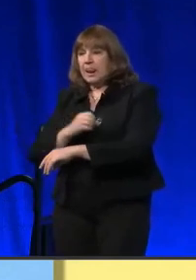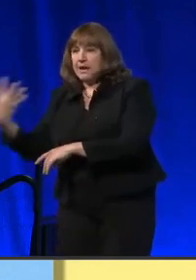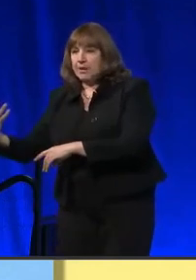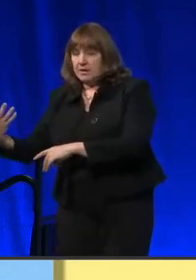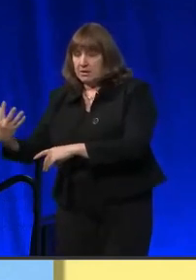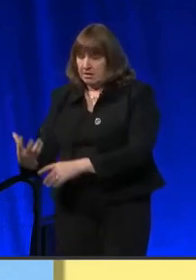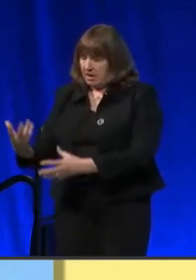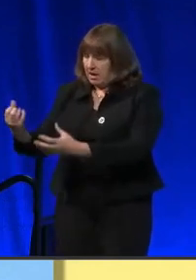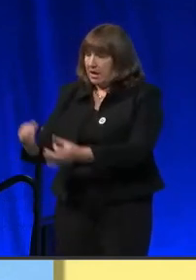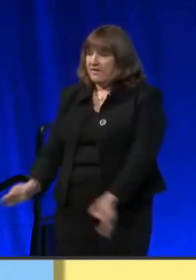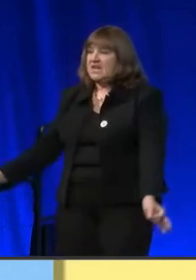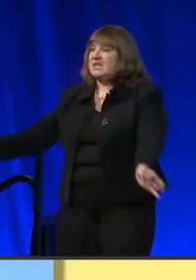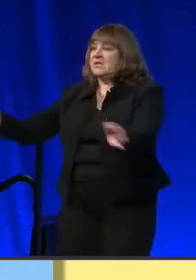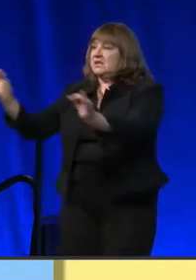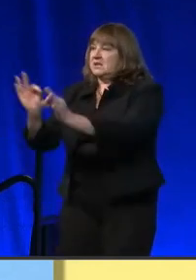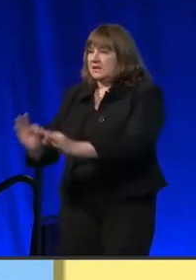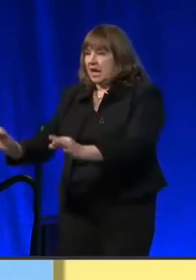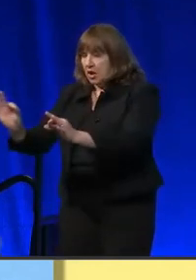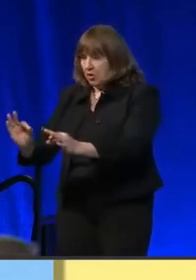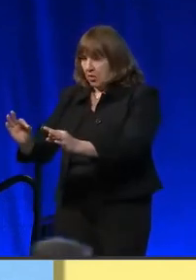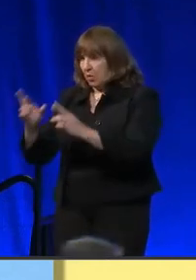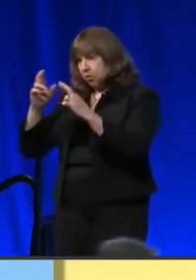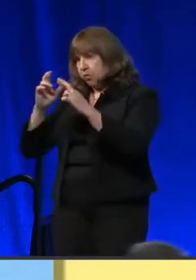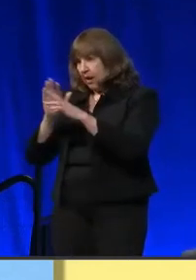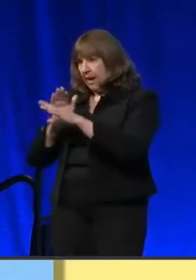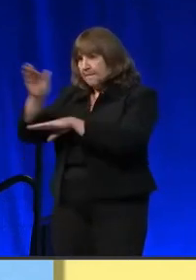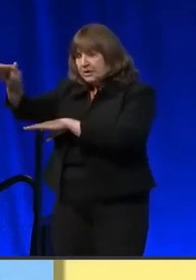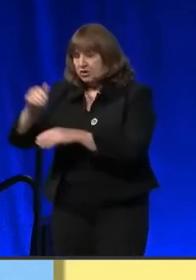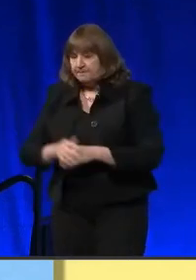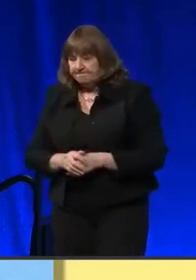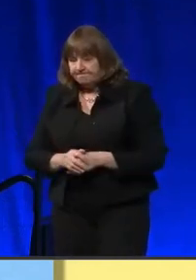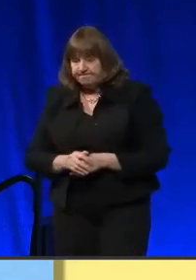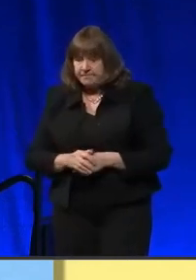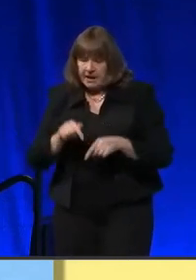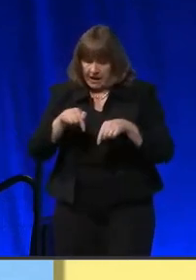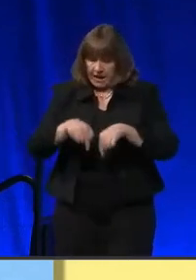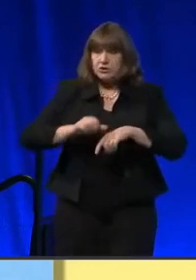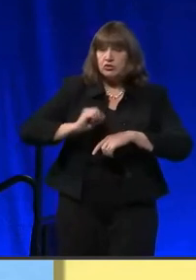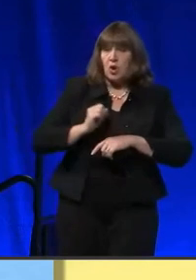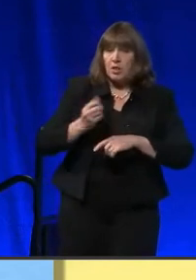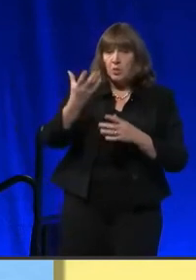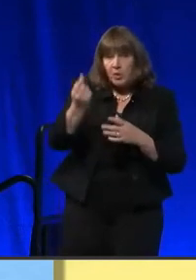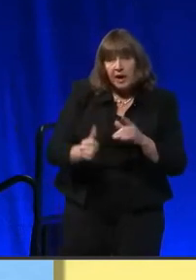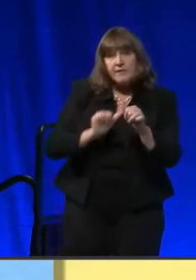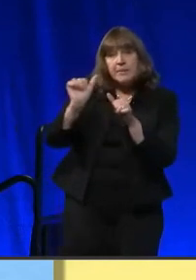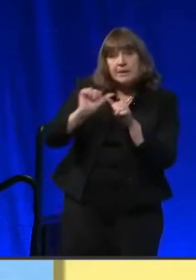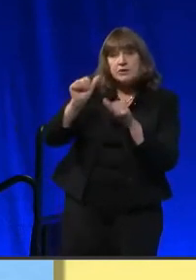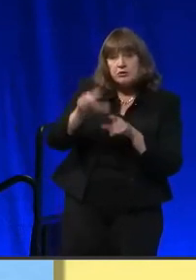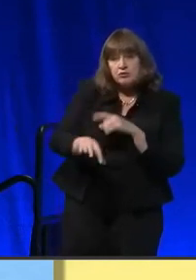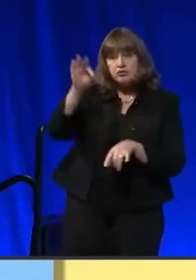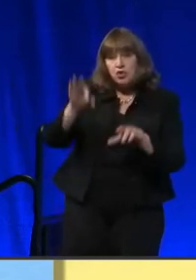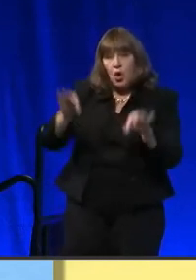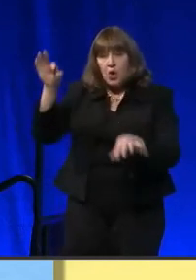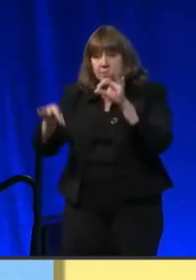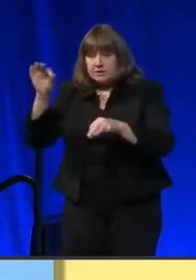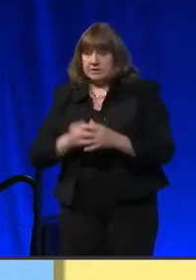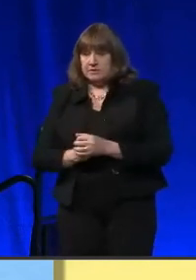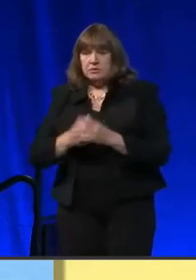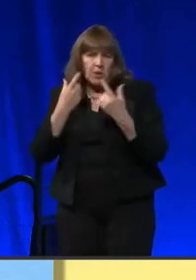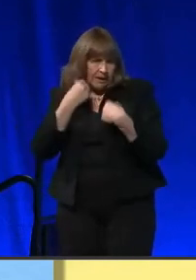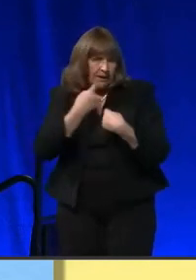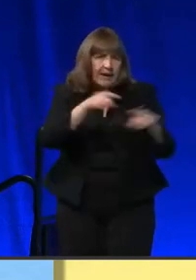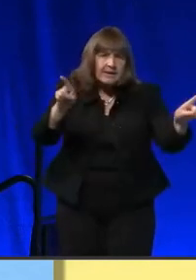zero ambition under its current leadership. In Scotland, we have a better choice. We are able to